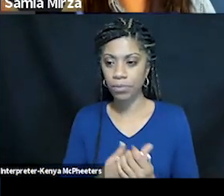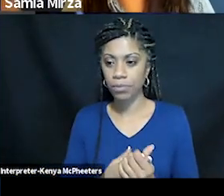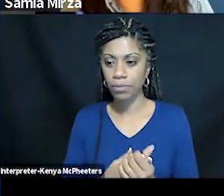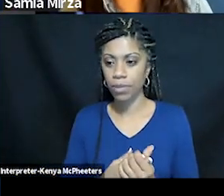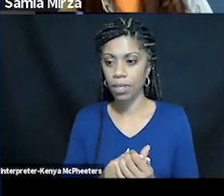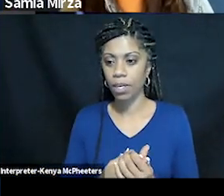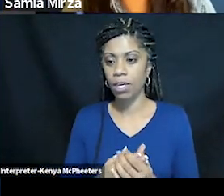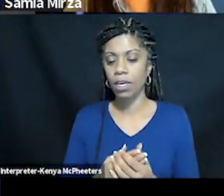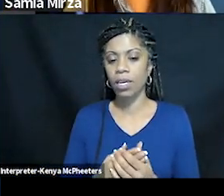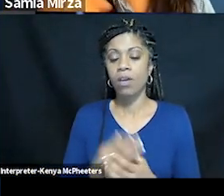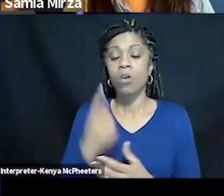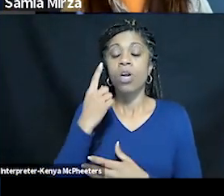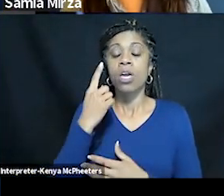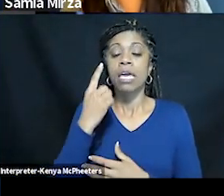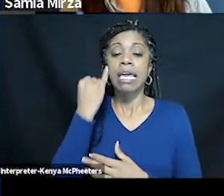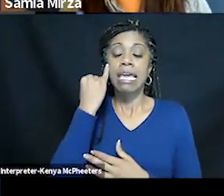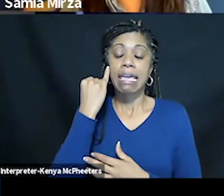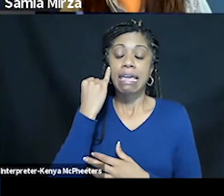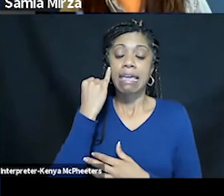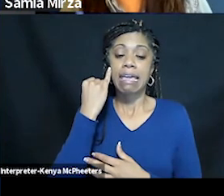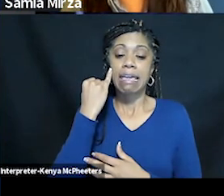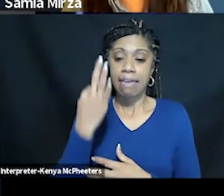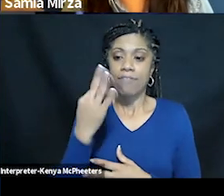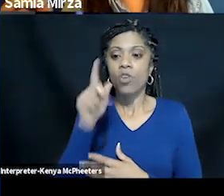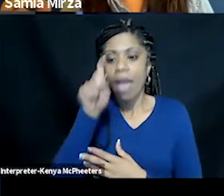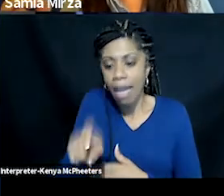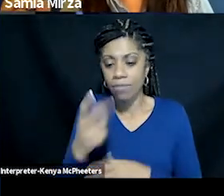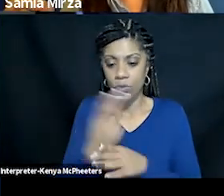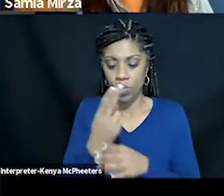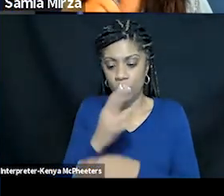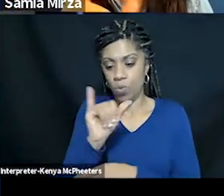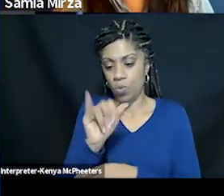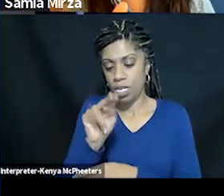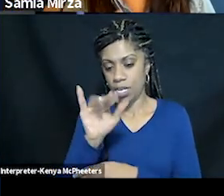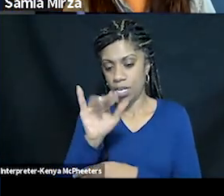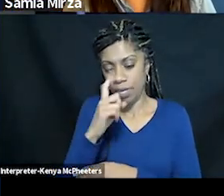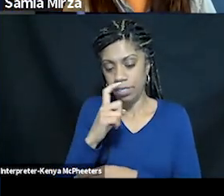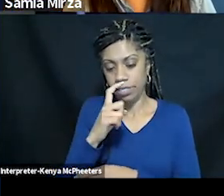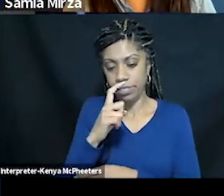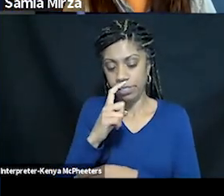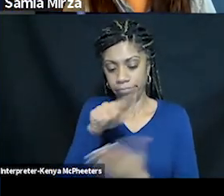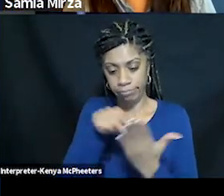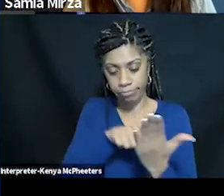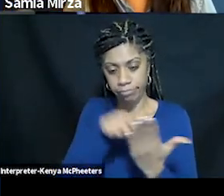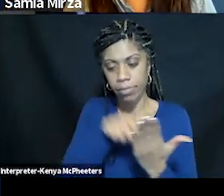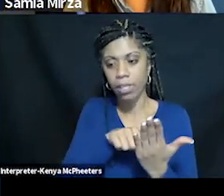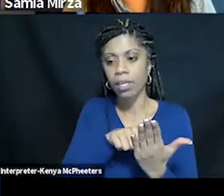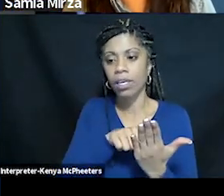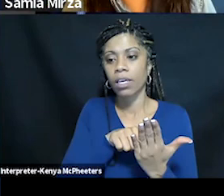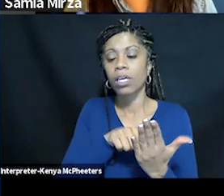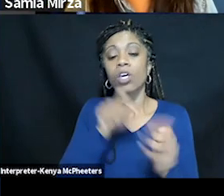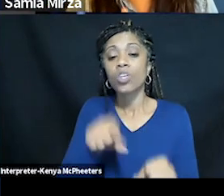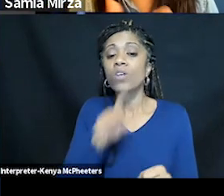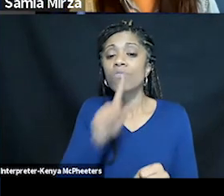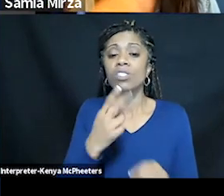use income, if that's like built into your model and you do have to use it, you can actually just use the data or the